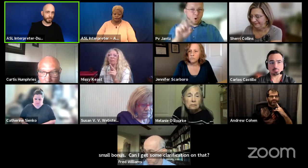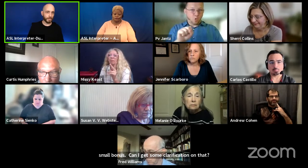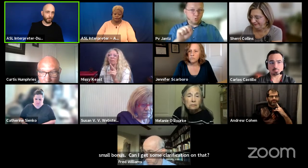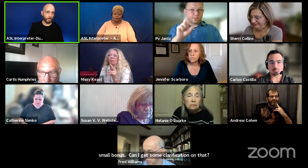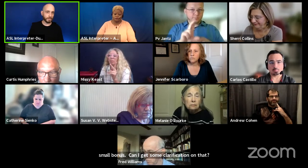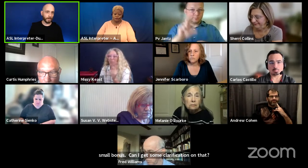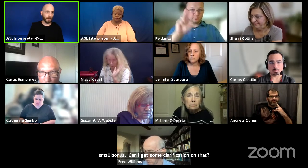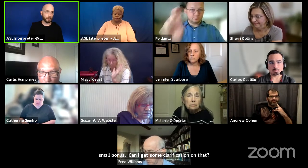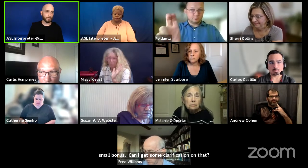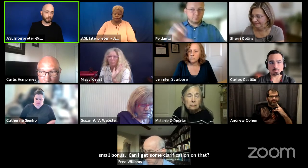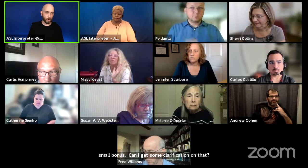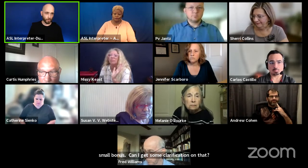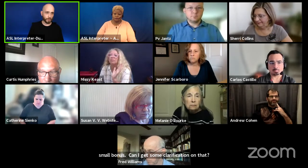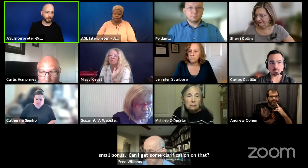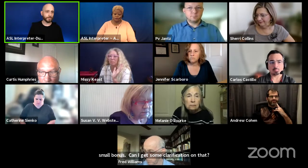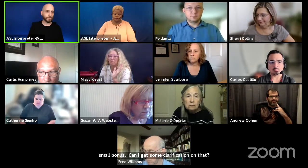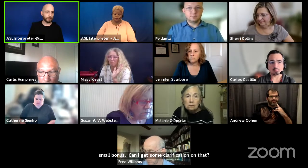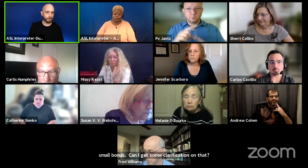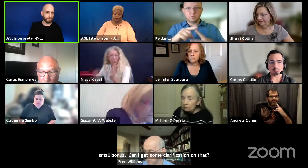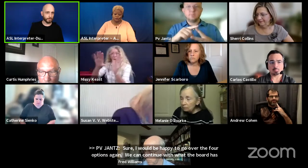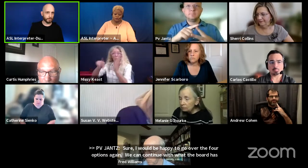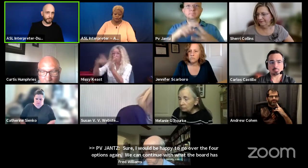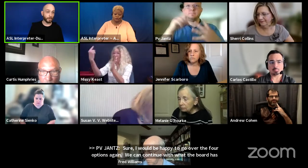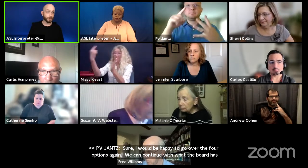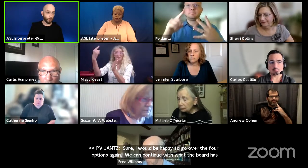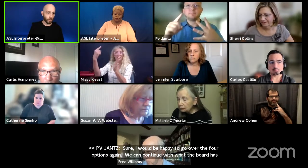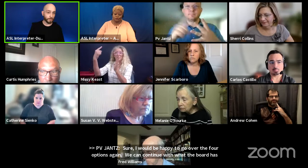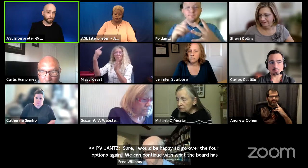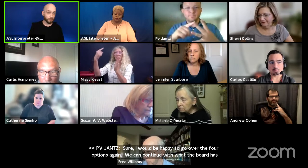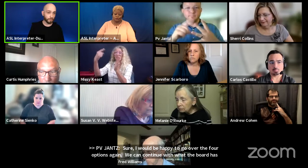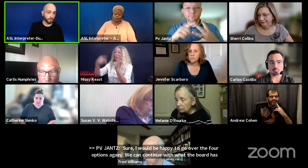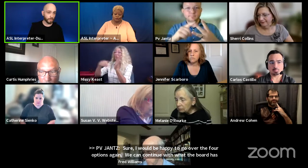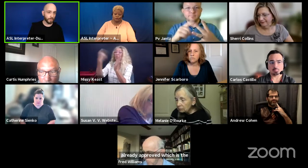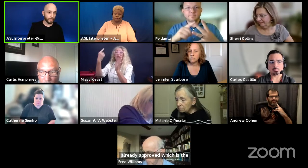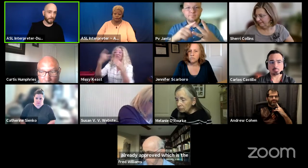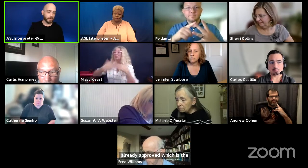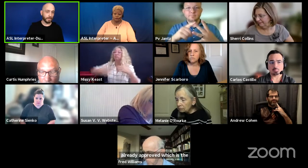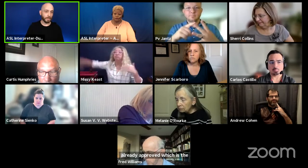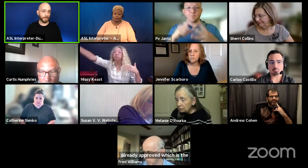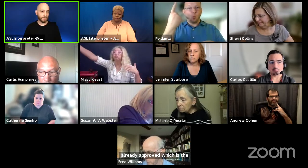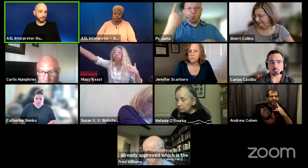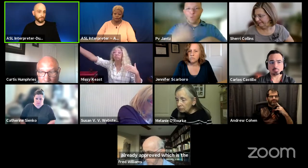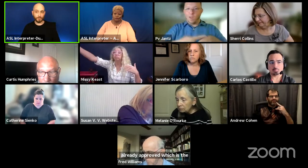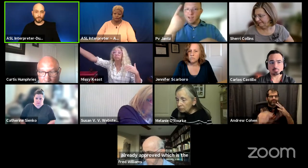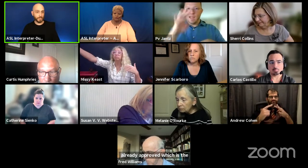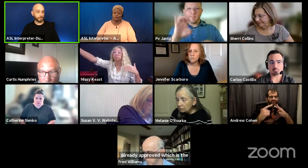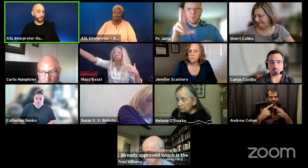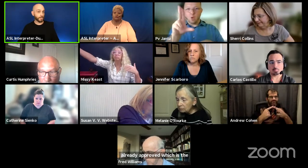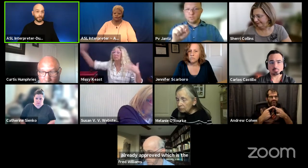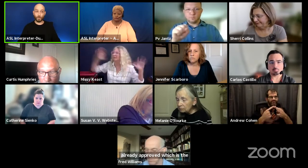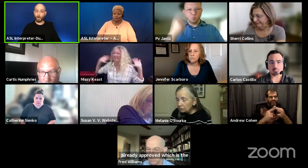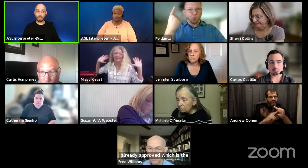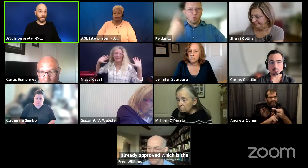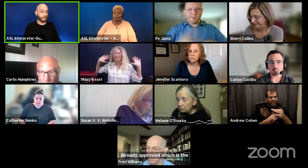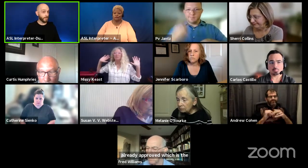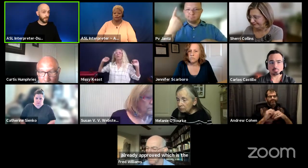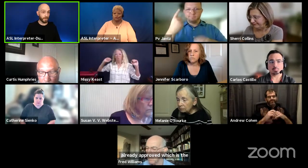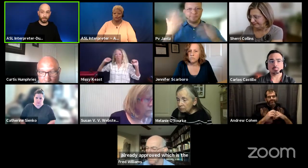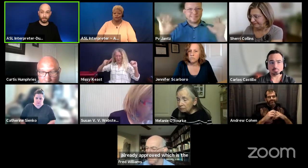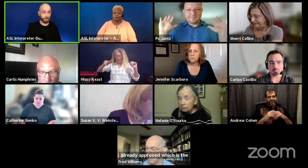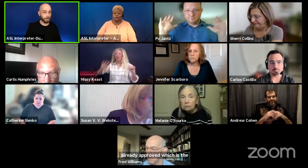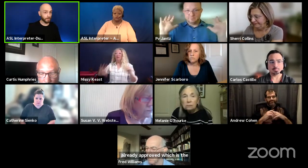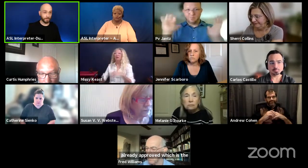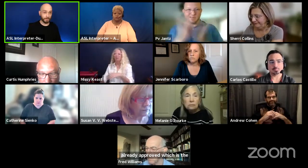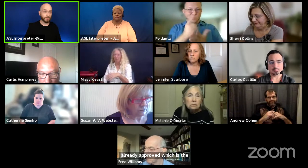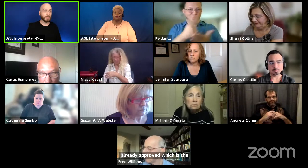approved, which is the one-time bonus. That's option 1. And this is Commissioner Keys. So that's just a one-time